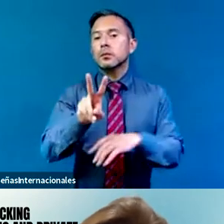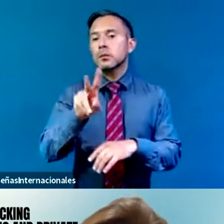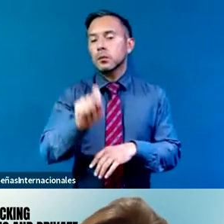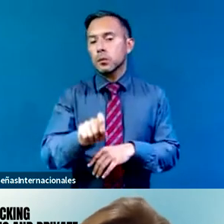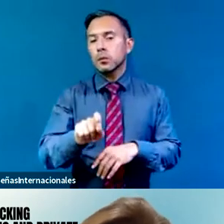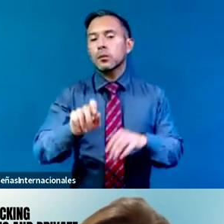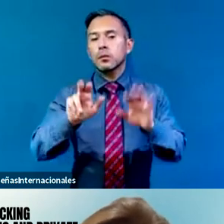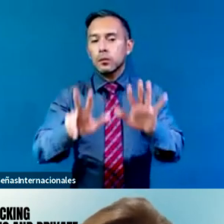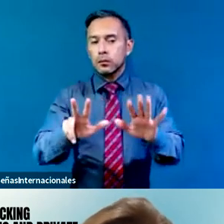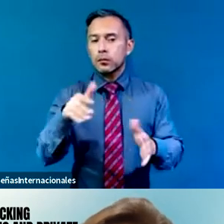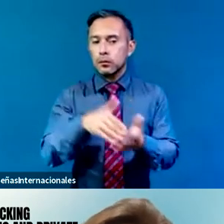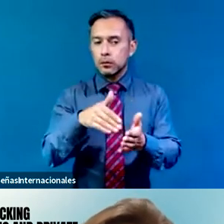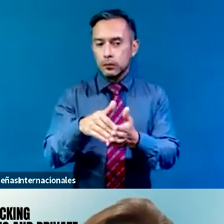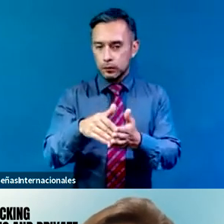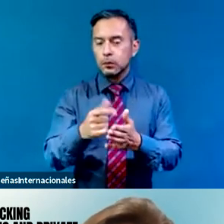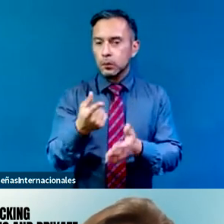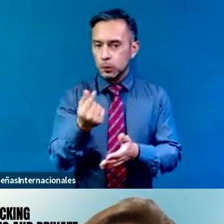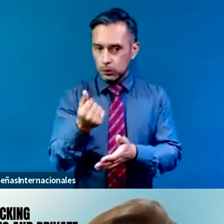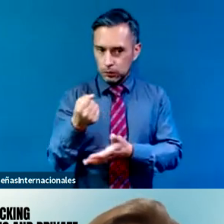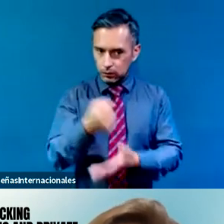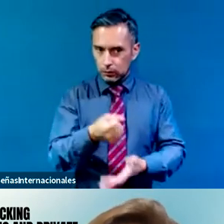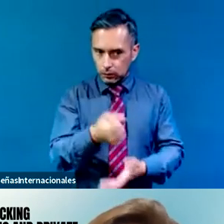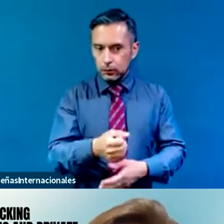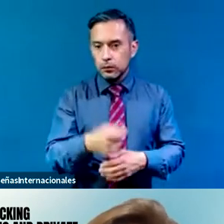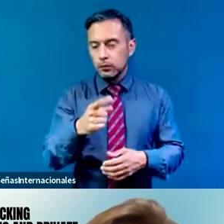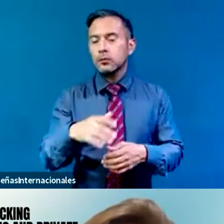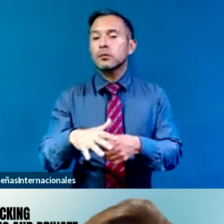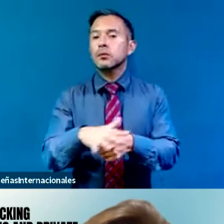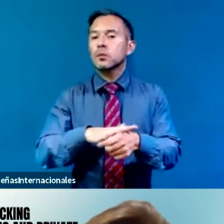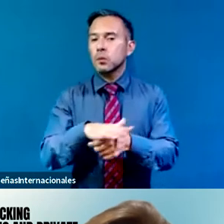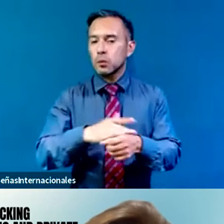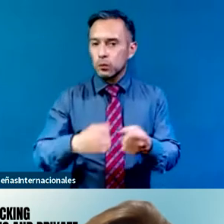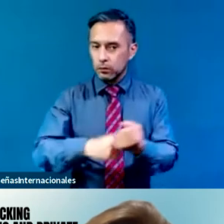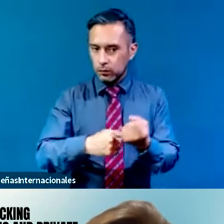resources towards investments to support women's economic empowerment.